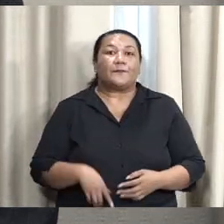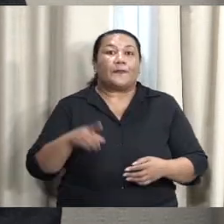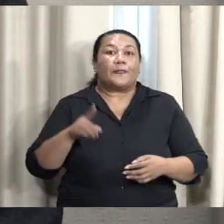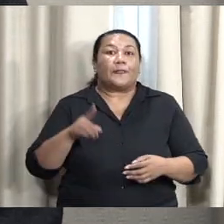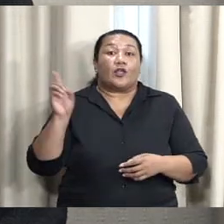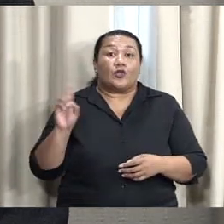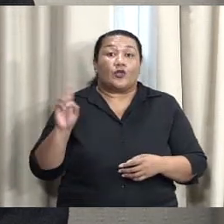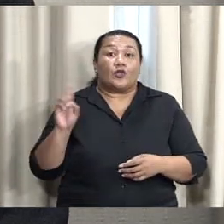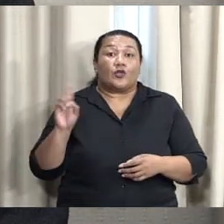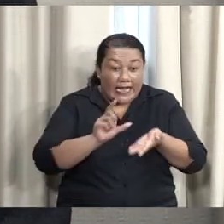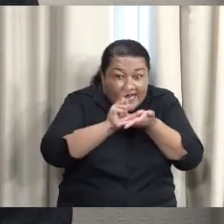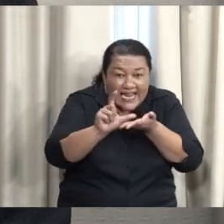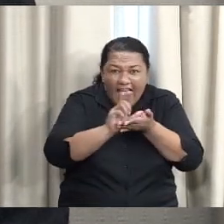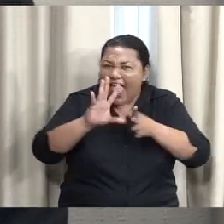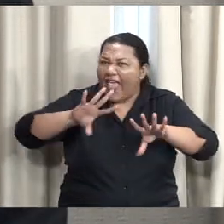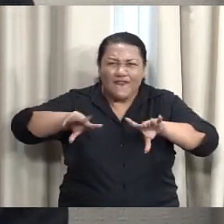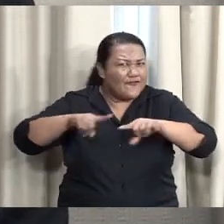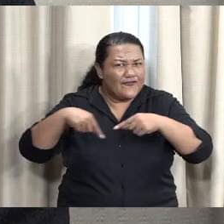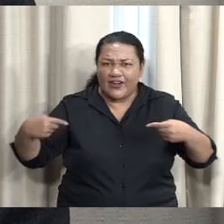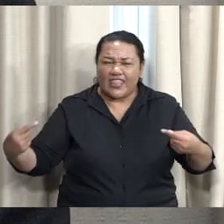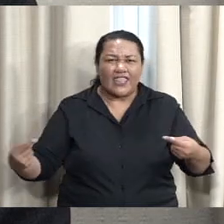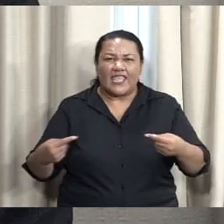verification and updating on premise.